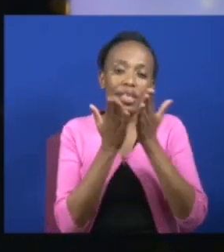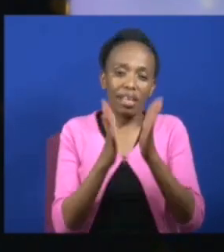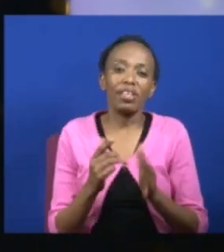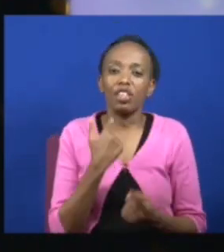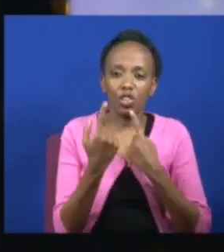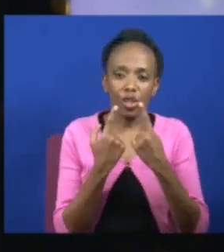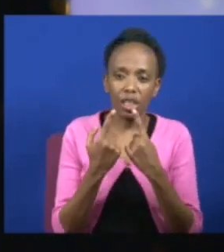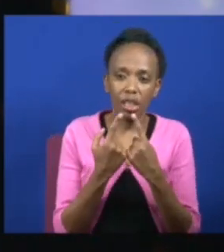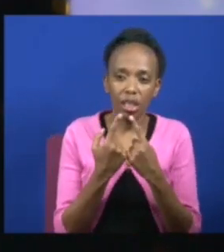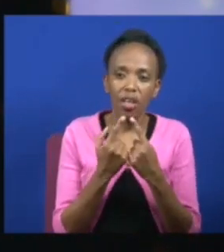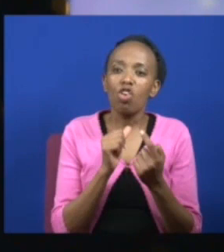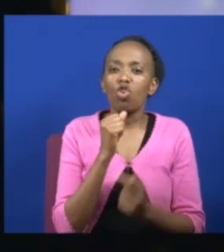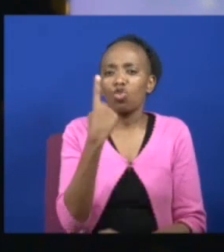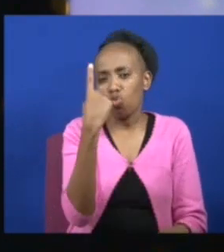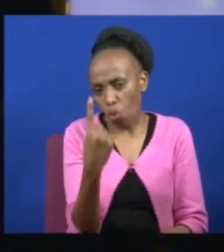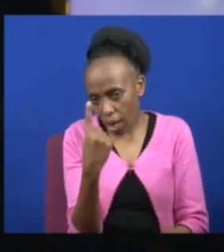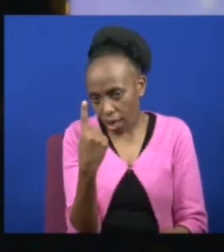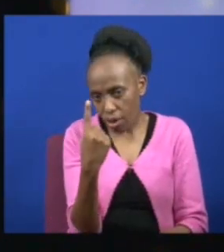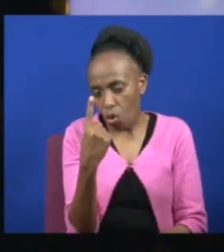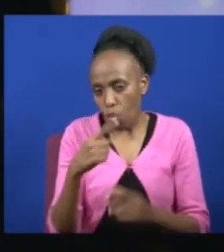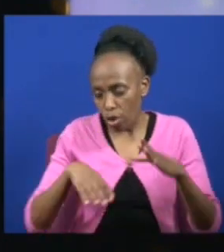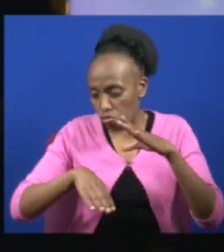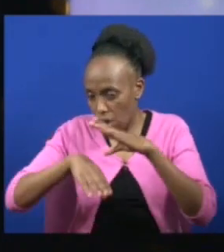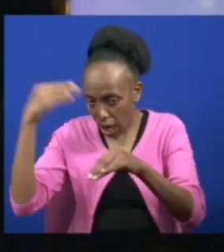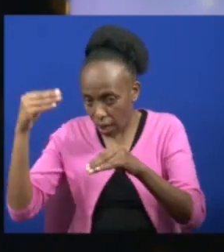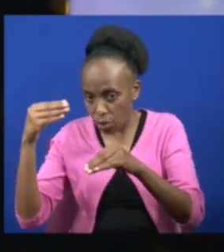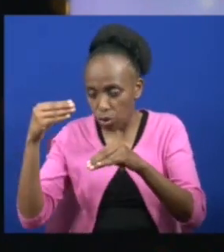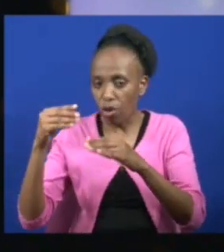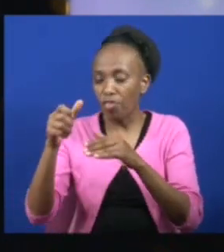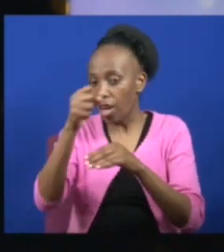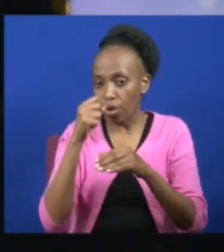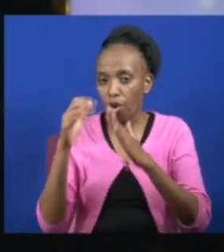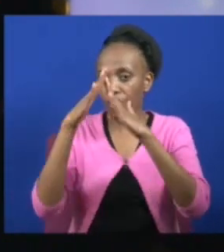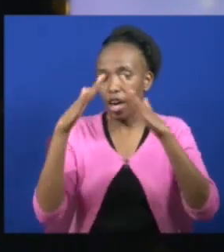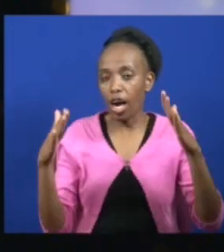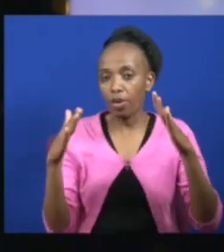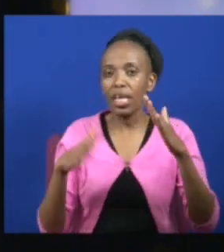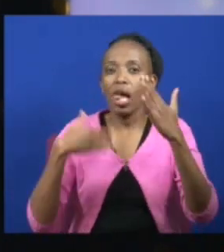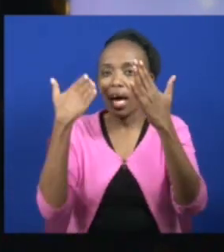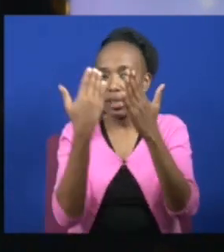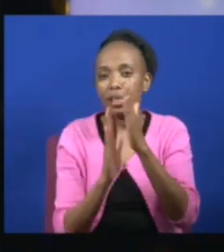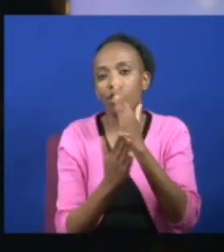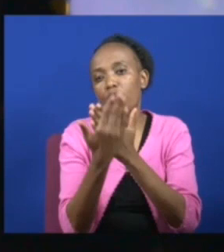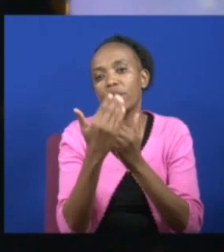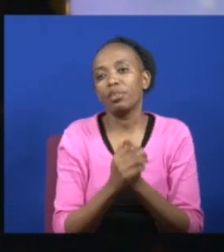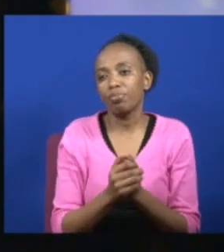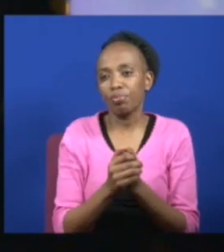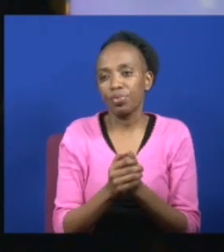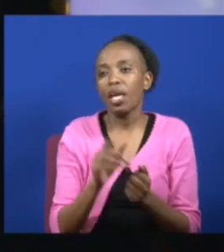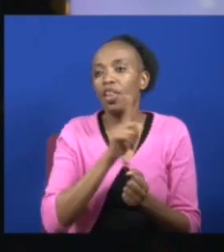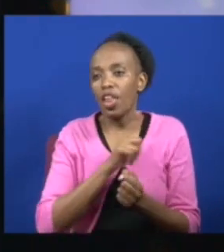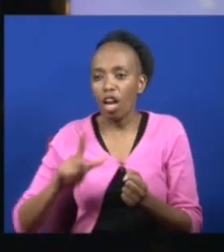speaking. Not one of you shall go out of the door of his house until morning.